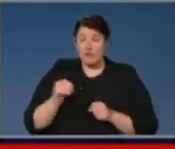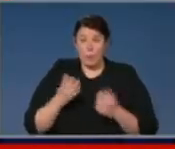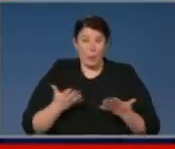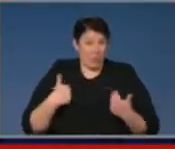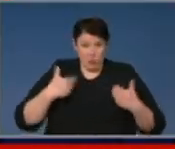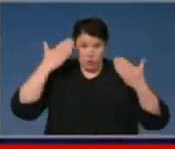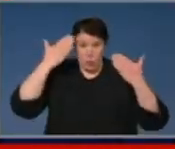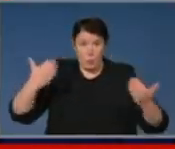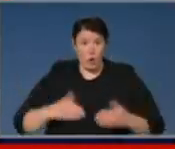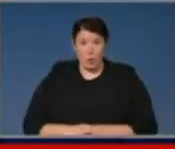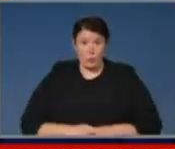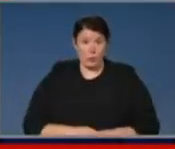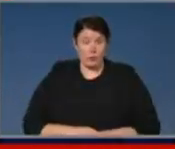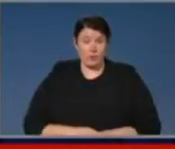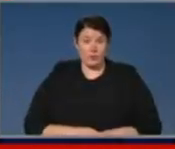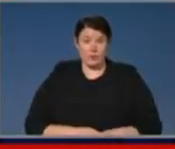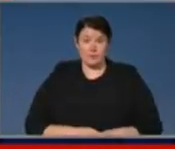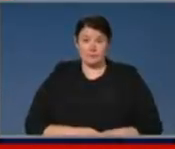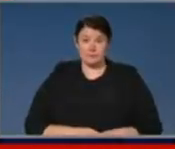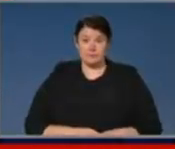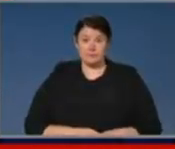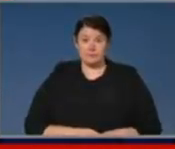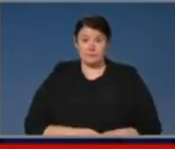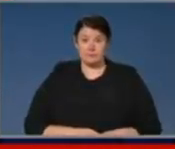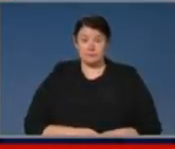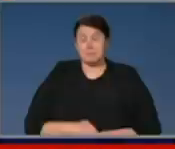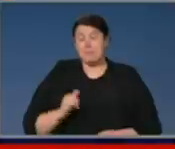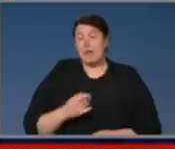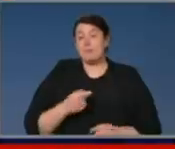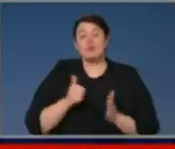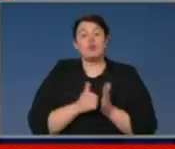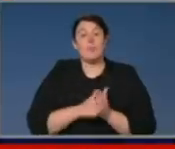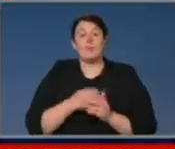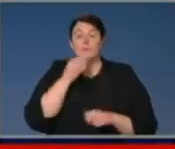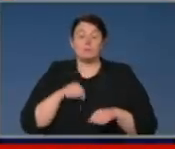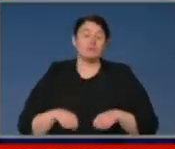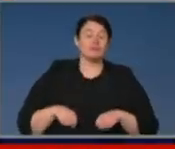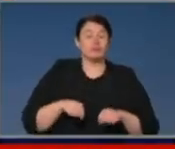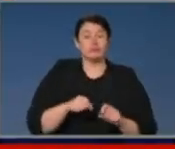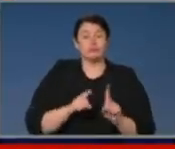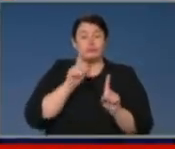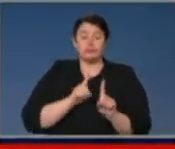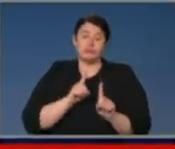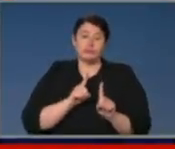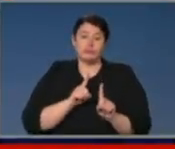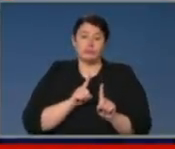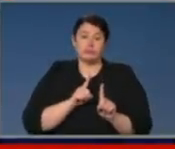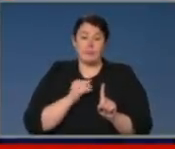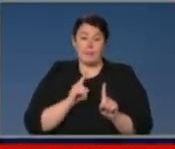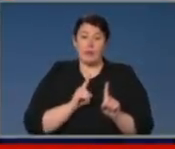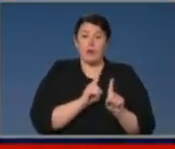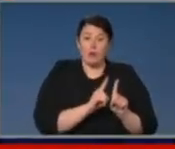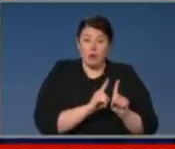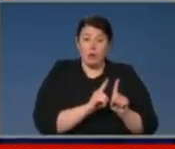that two people have been standing in a line and one of them had accidentally been a little bit close. They might have been on